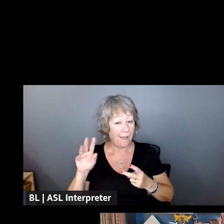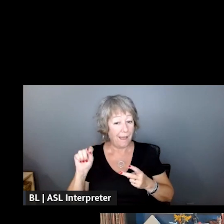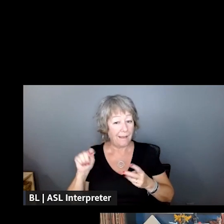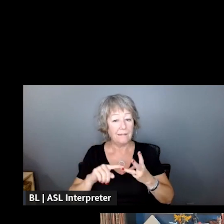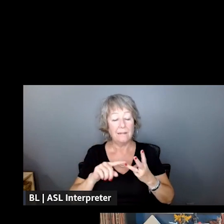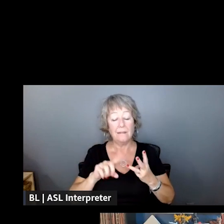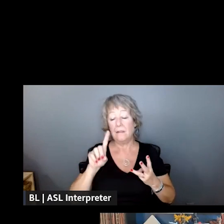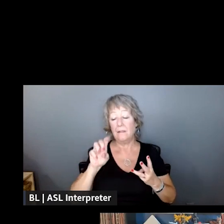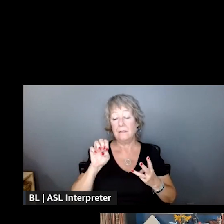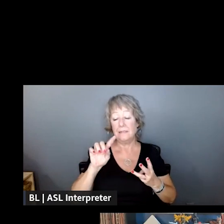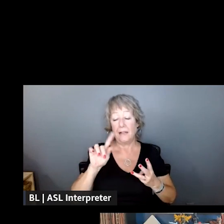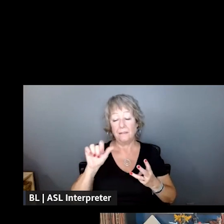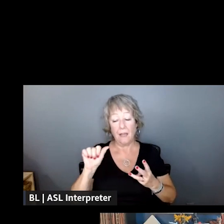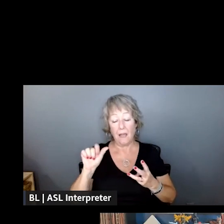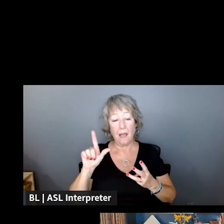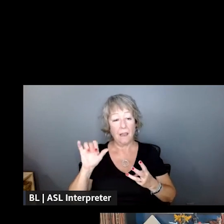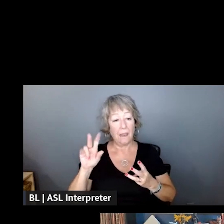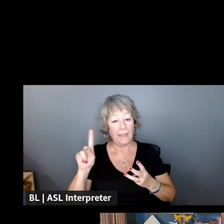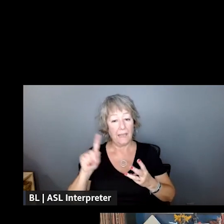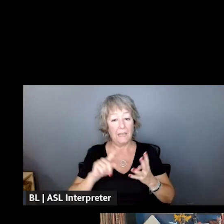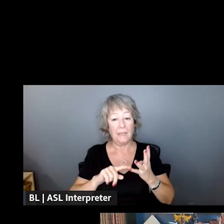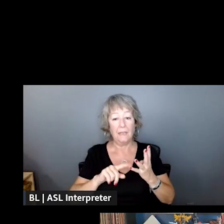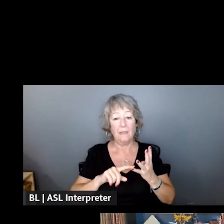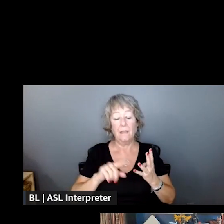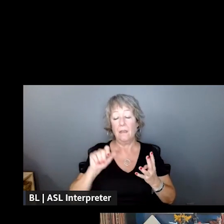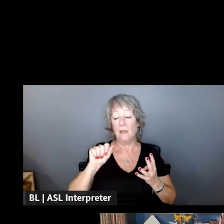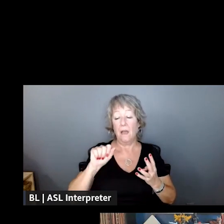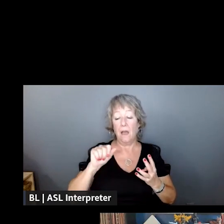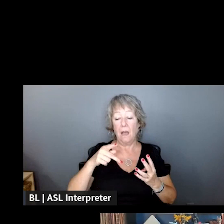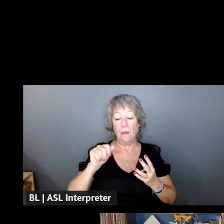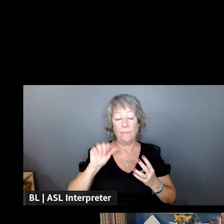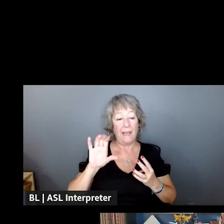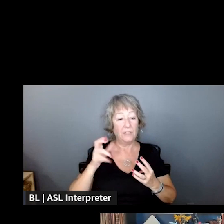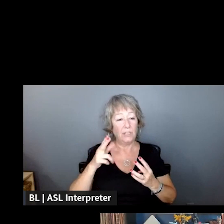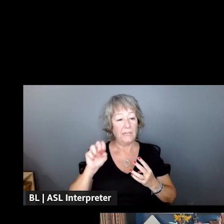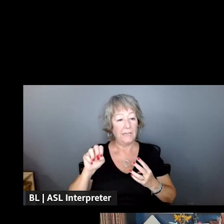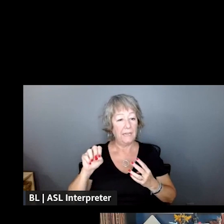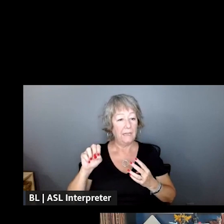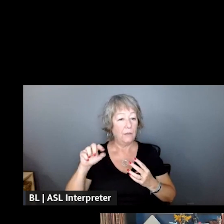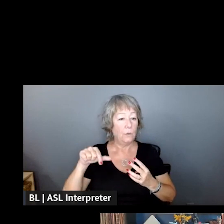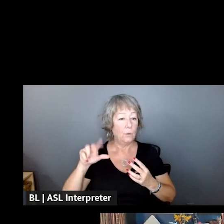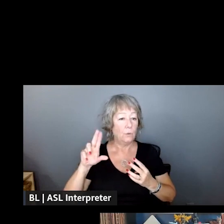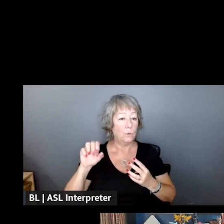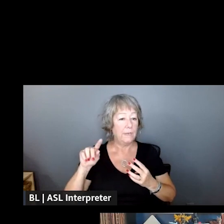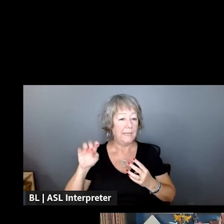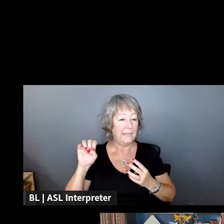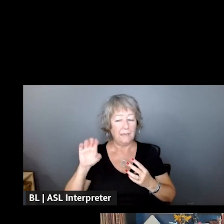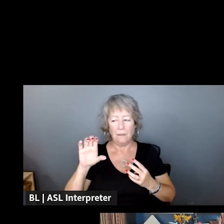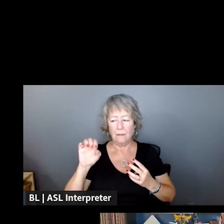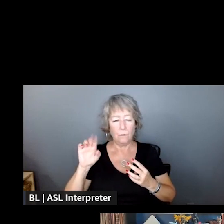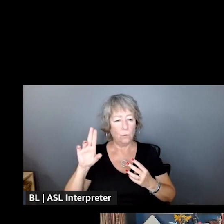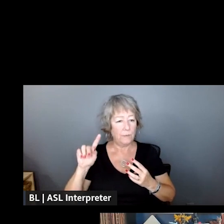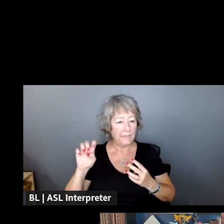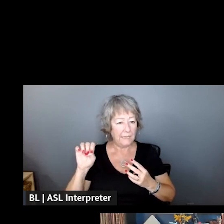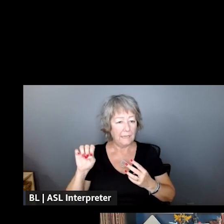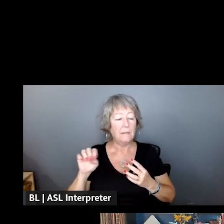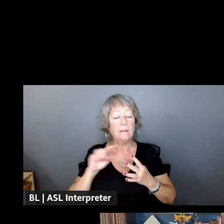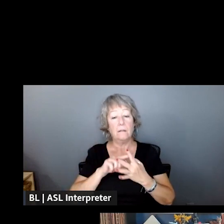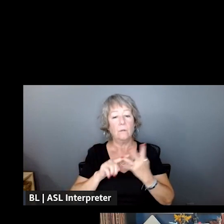Delta Lake format, or Apache Hudi format, those are bringing transaction semantics to your data lake